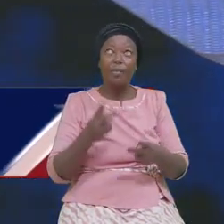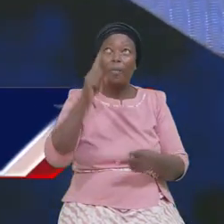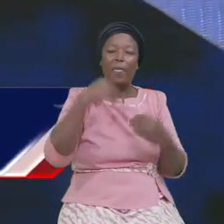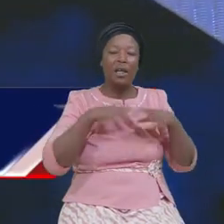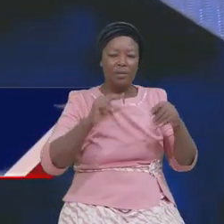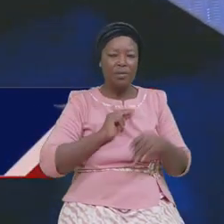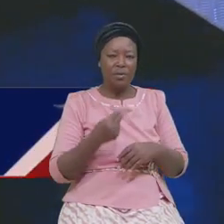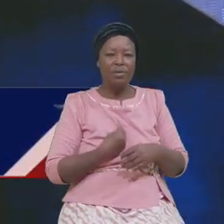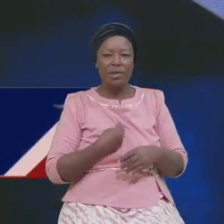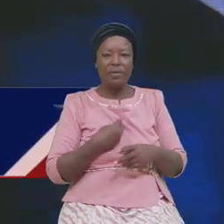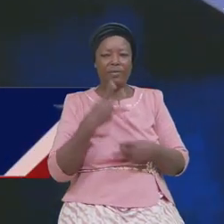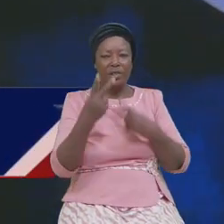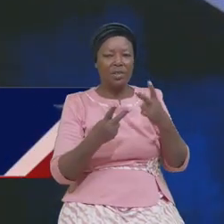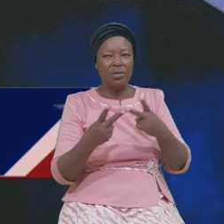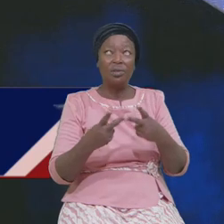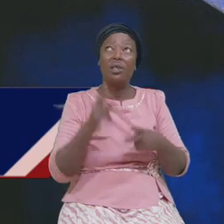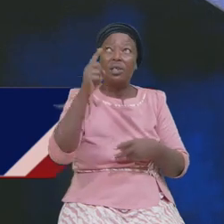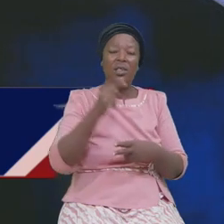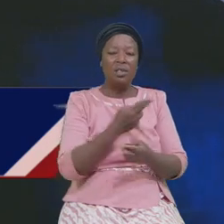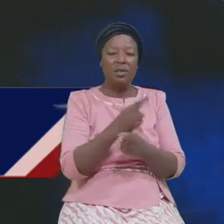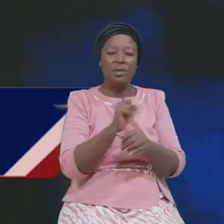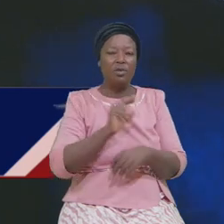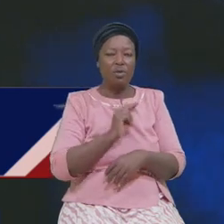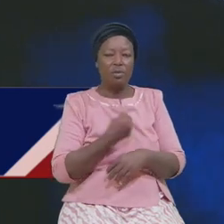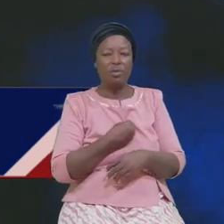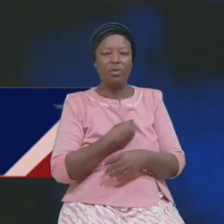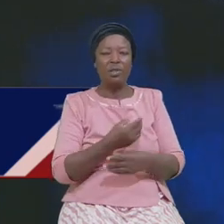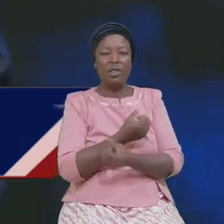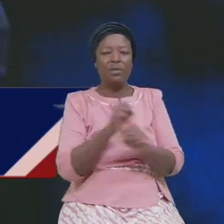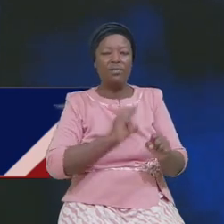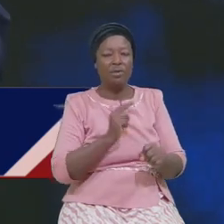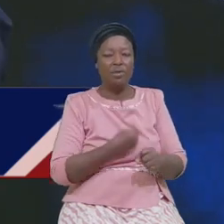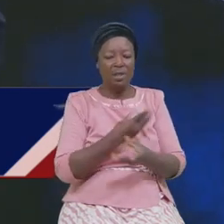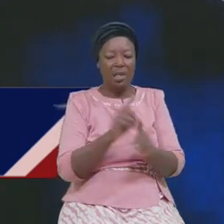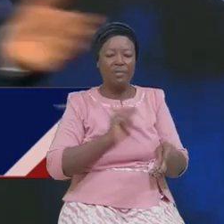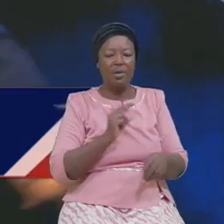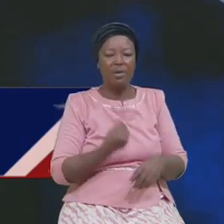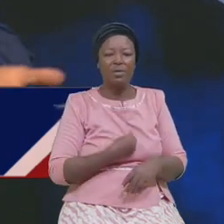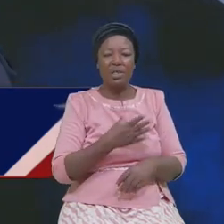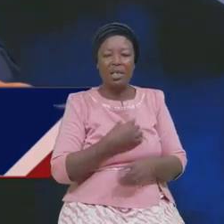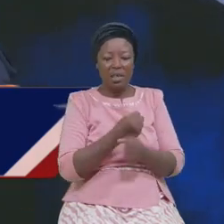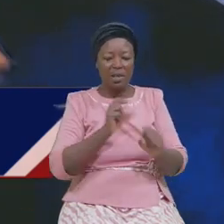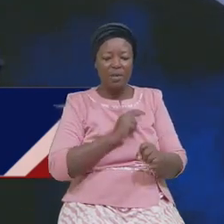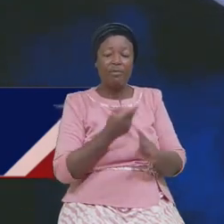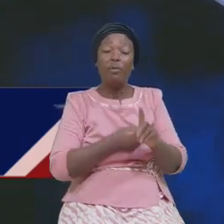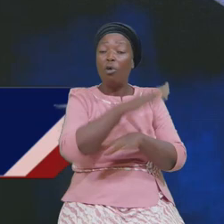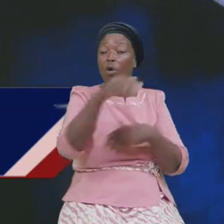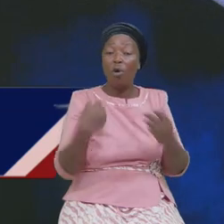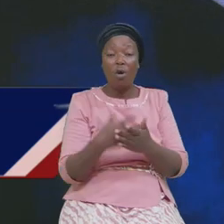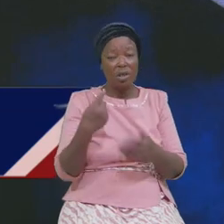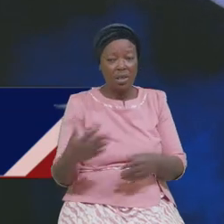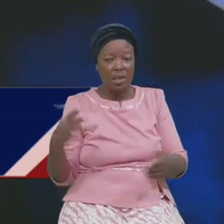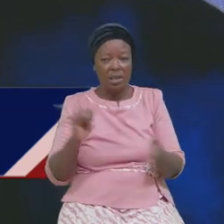visitation. He redeemed us, he saved us, he delivered us, he saved us from all the things that would